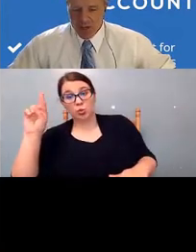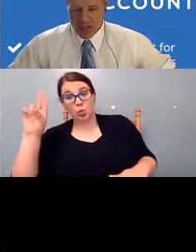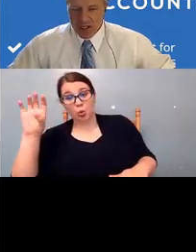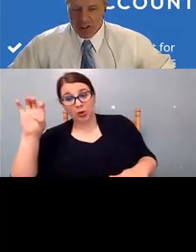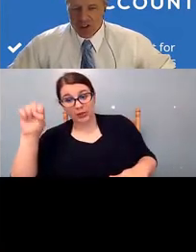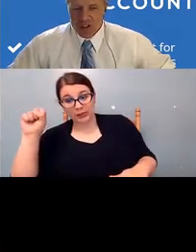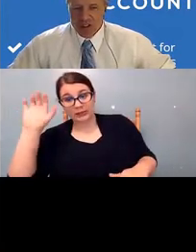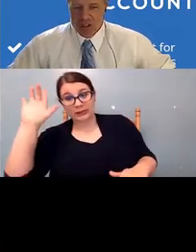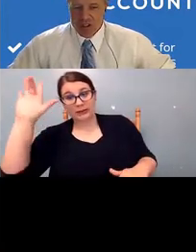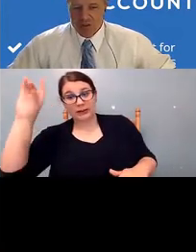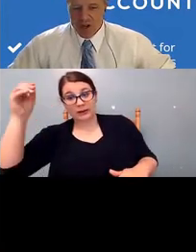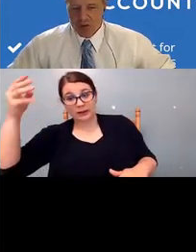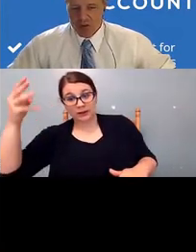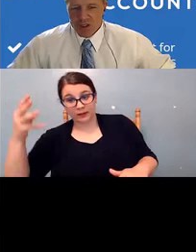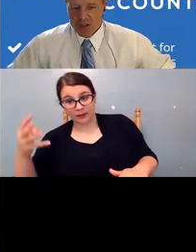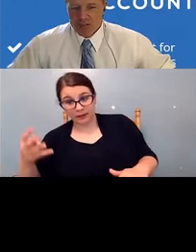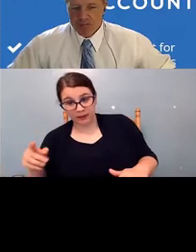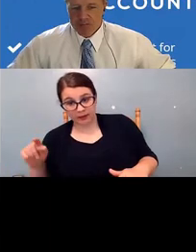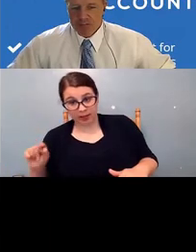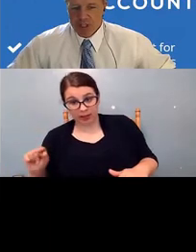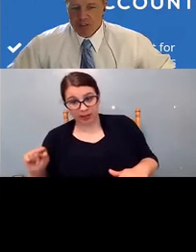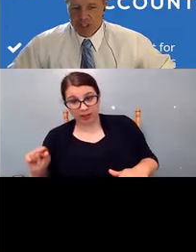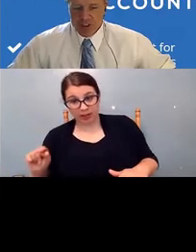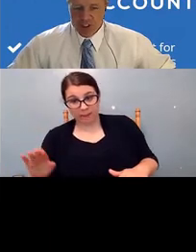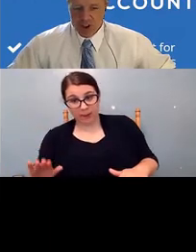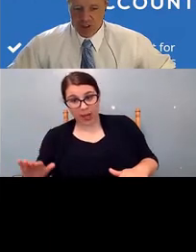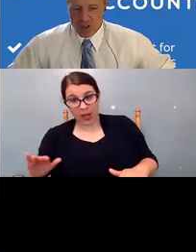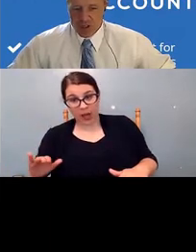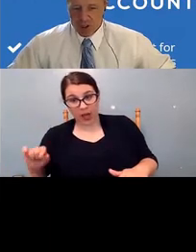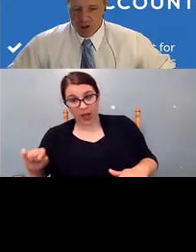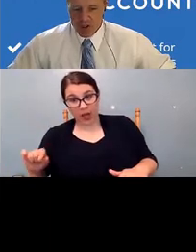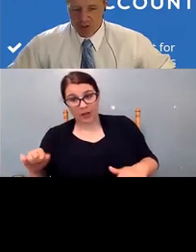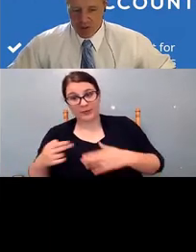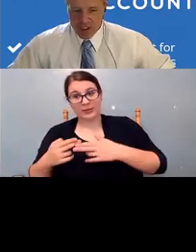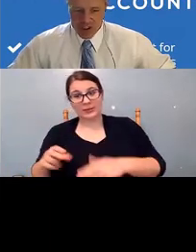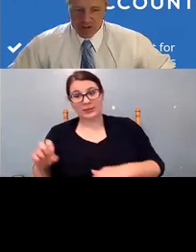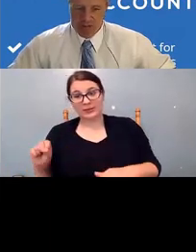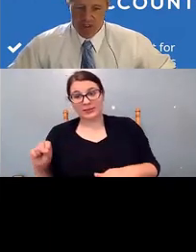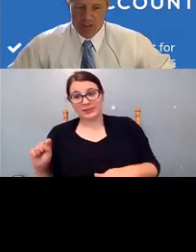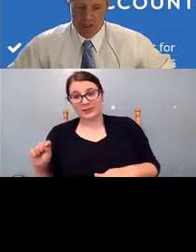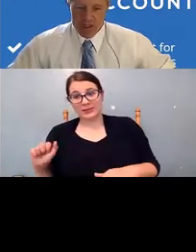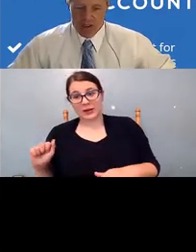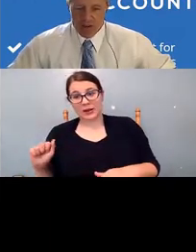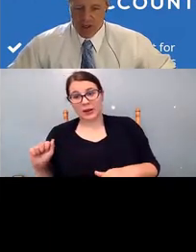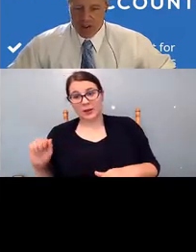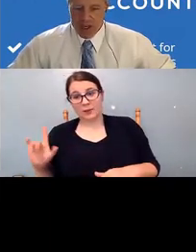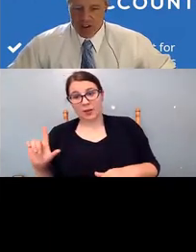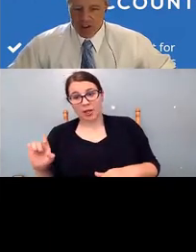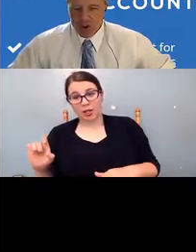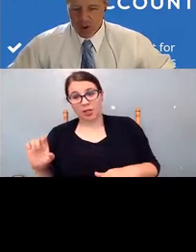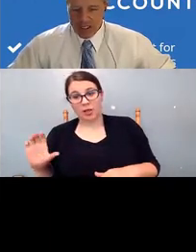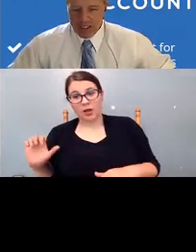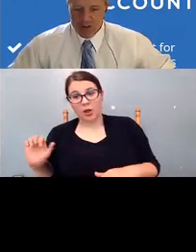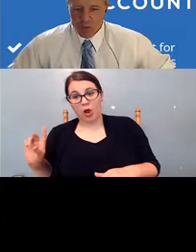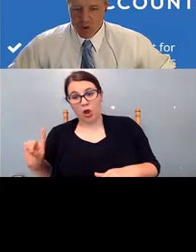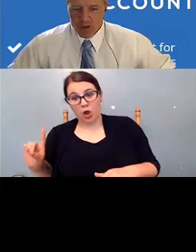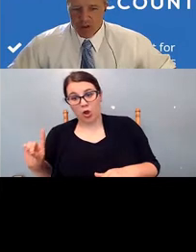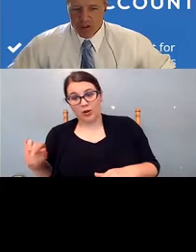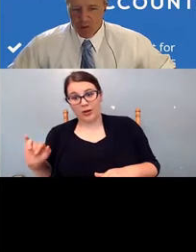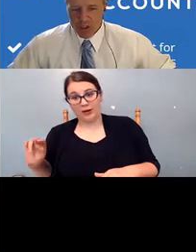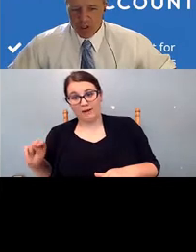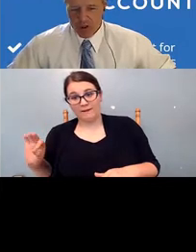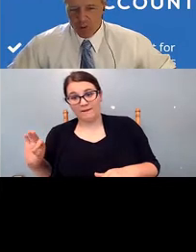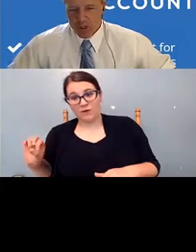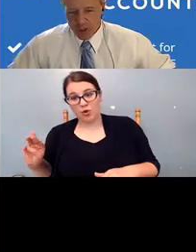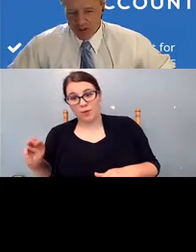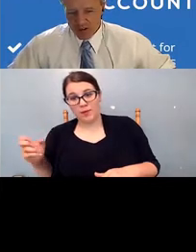resources page, you'll find a section called Stable Card Information. And that information has two links, one to